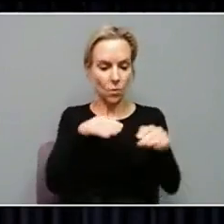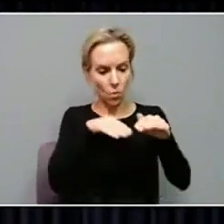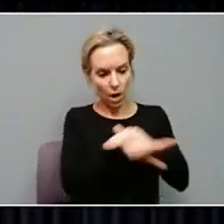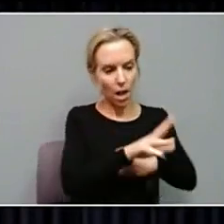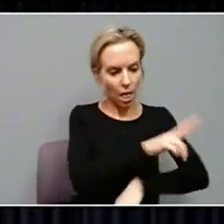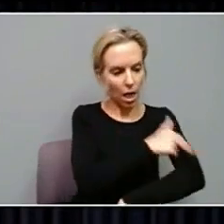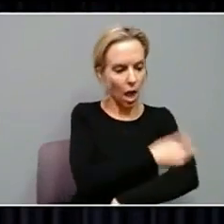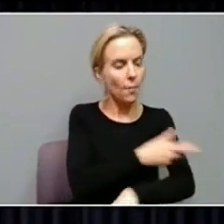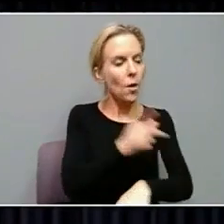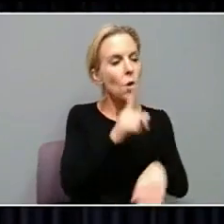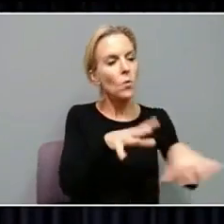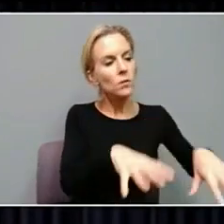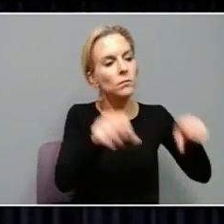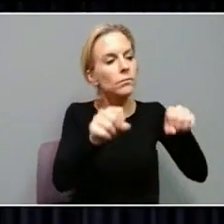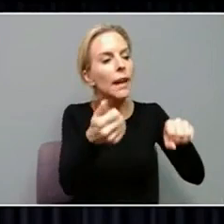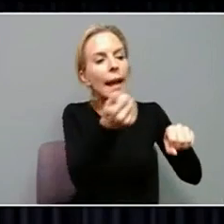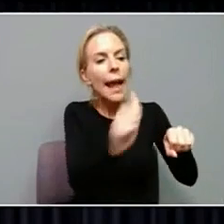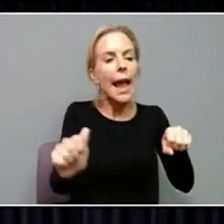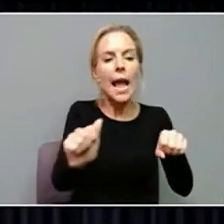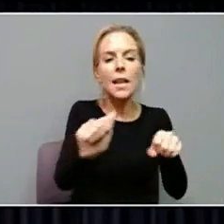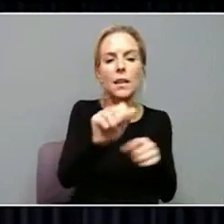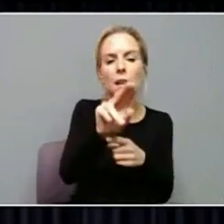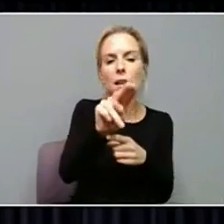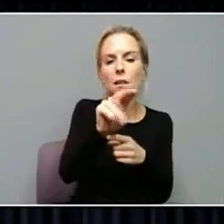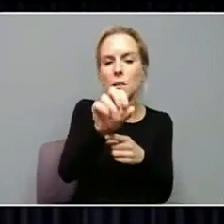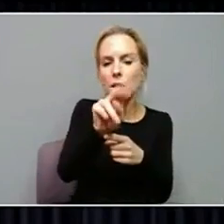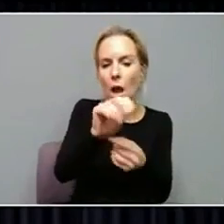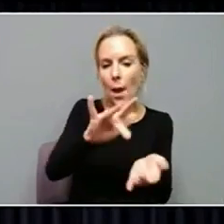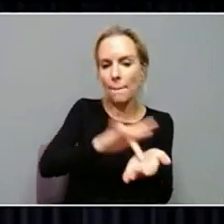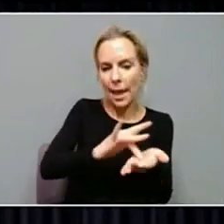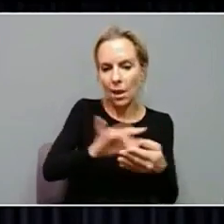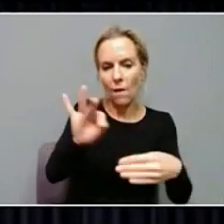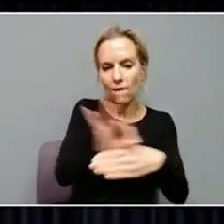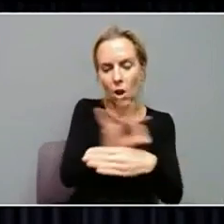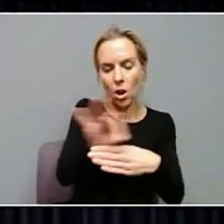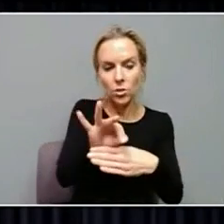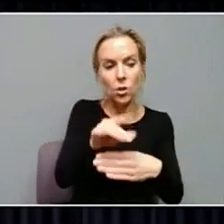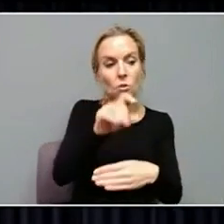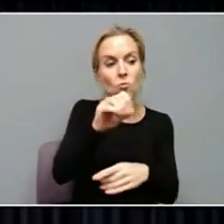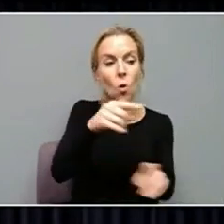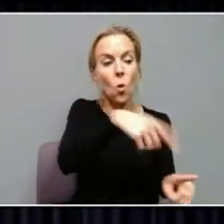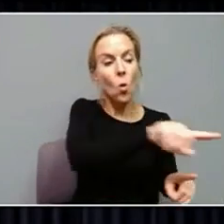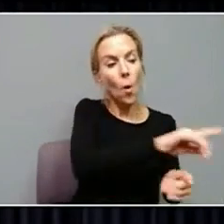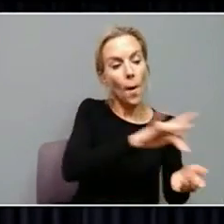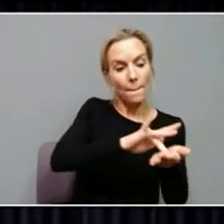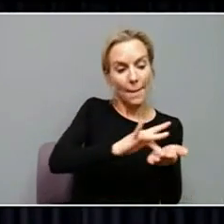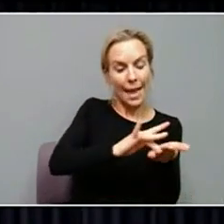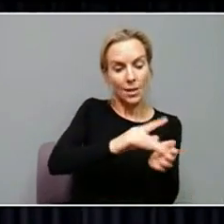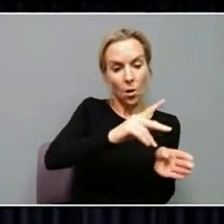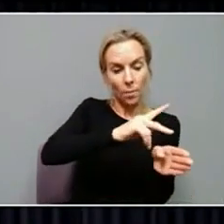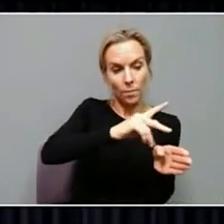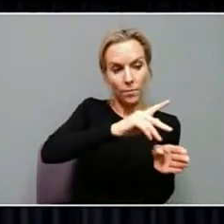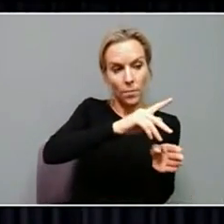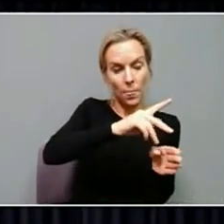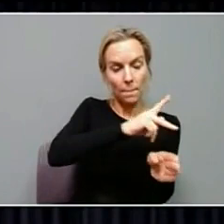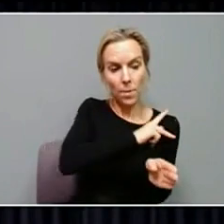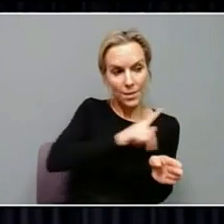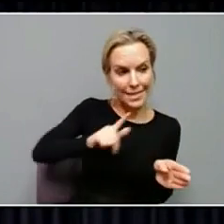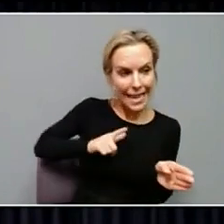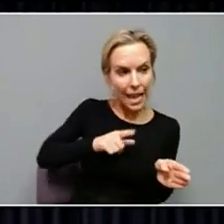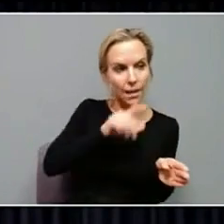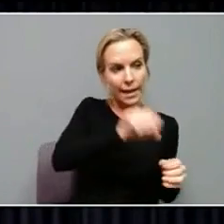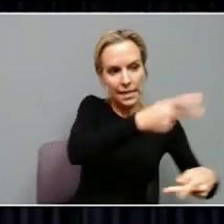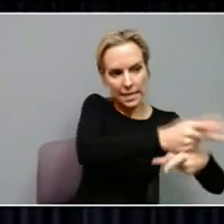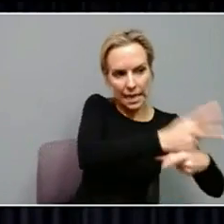any non-medical function that frees up medical personnel and or fill in when